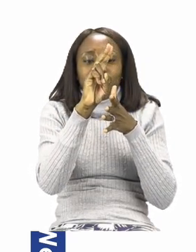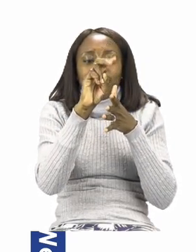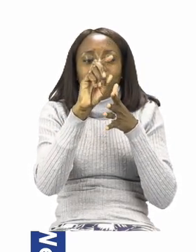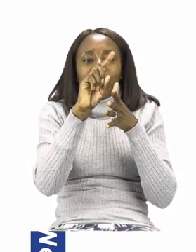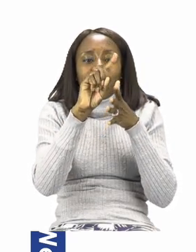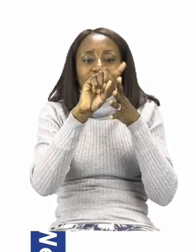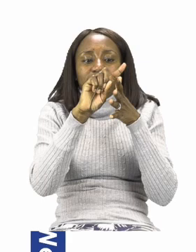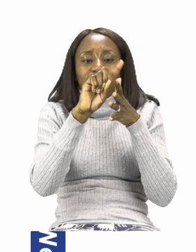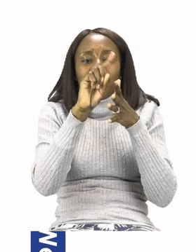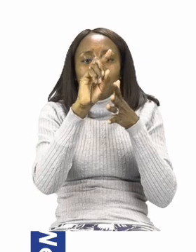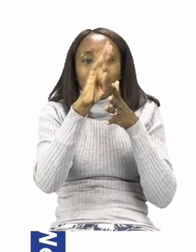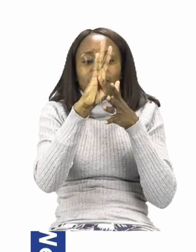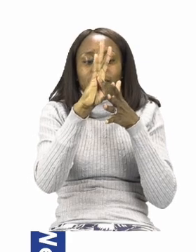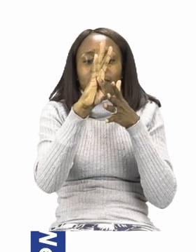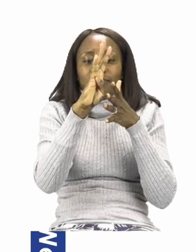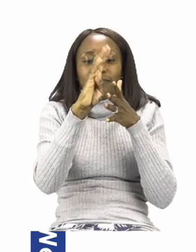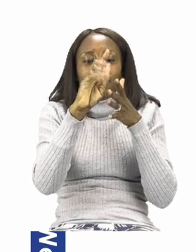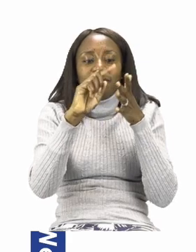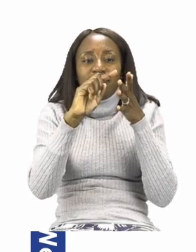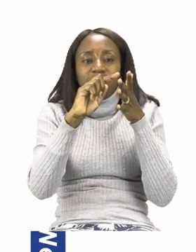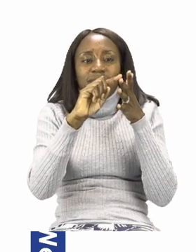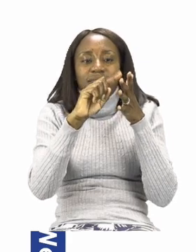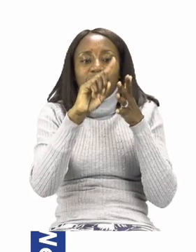12, 14,